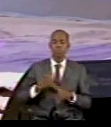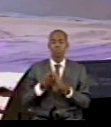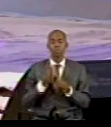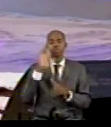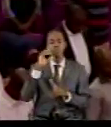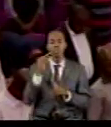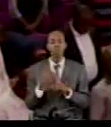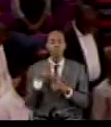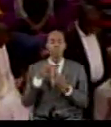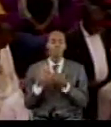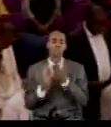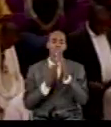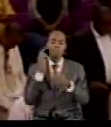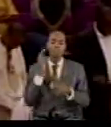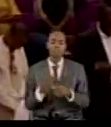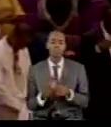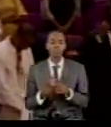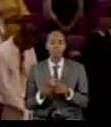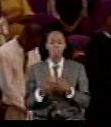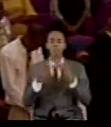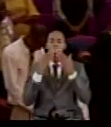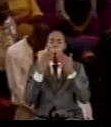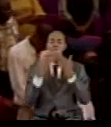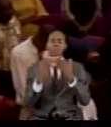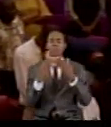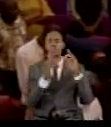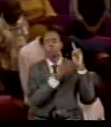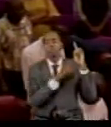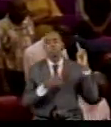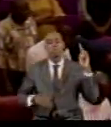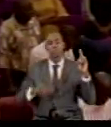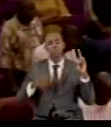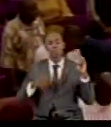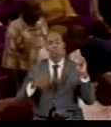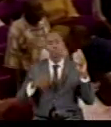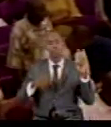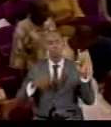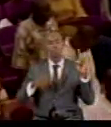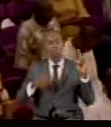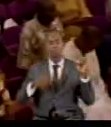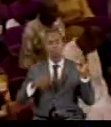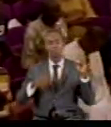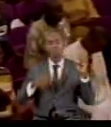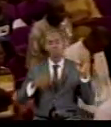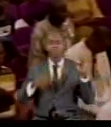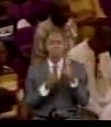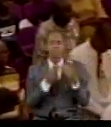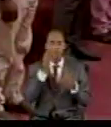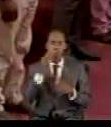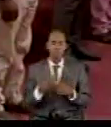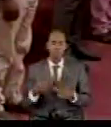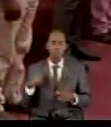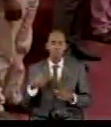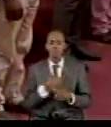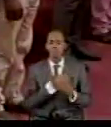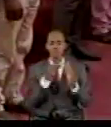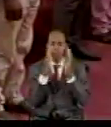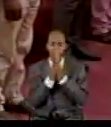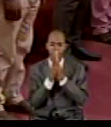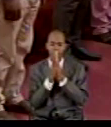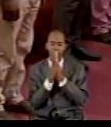in Jesus' name. Thank you, Lord, for the answer. In Jesus' name we pray.